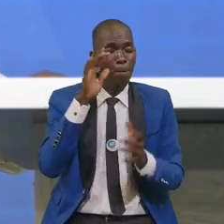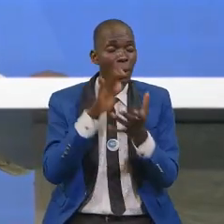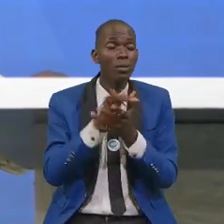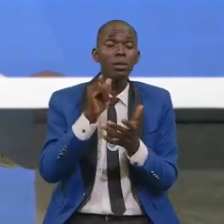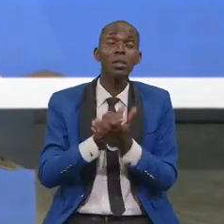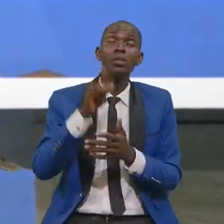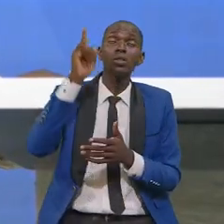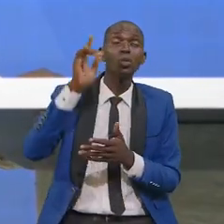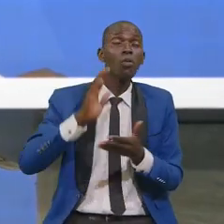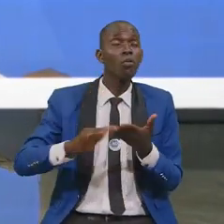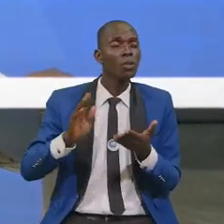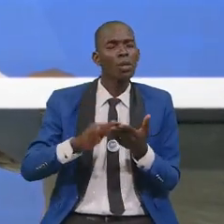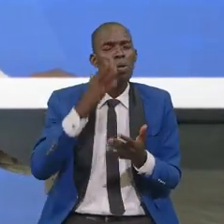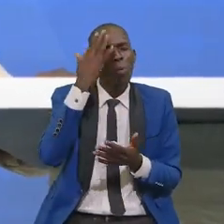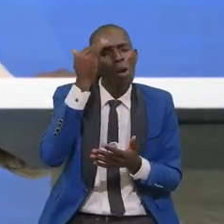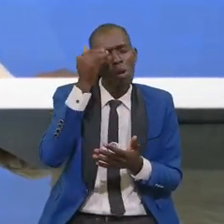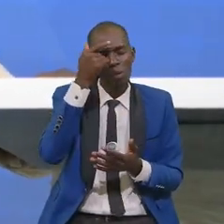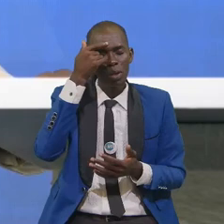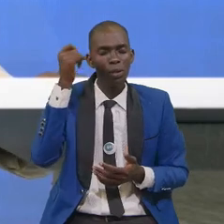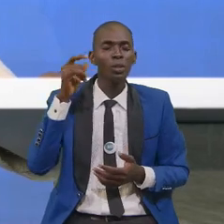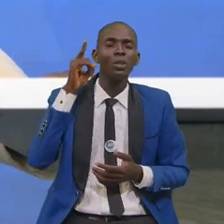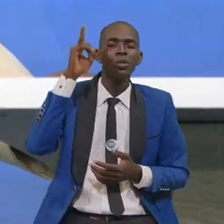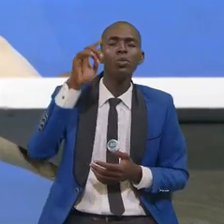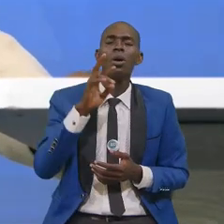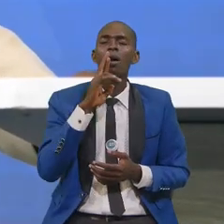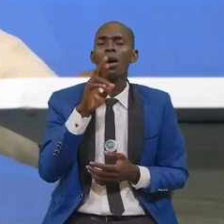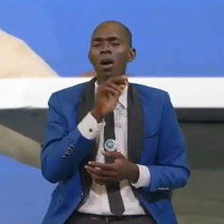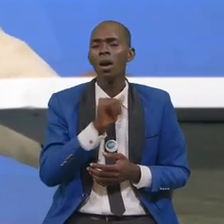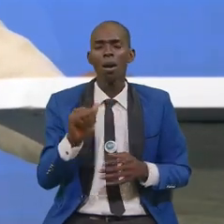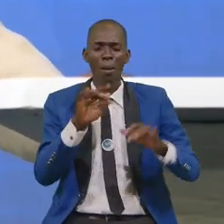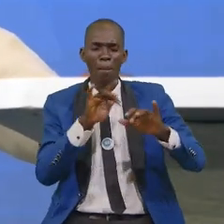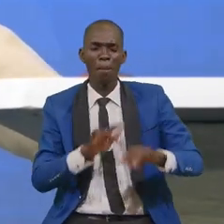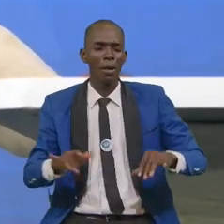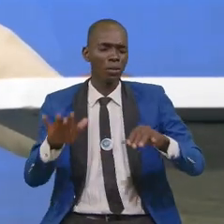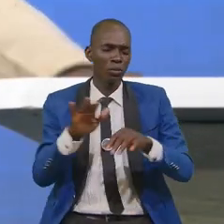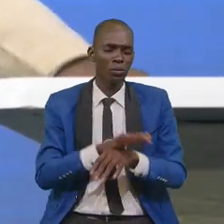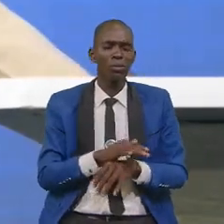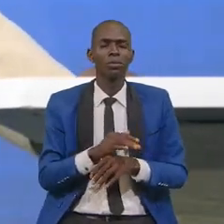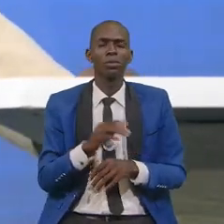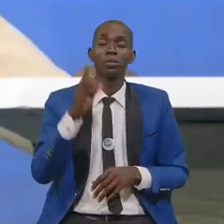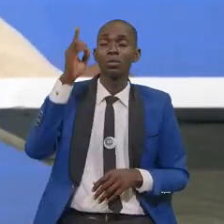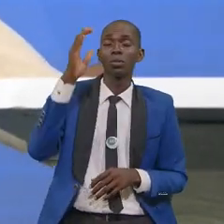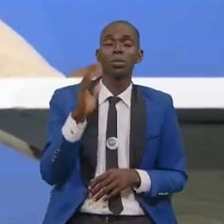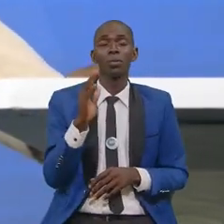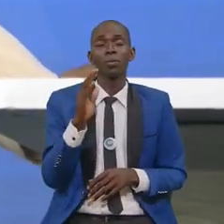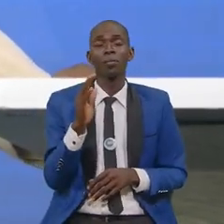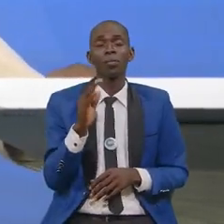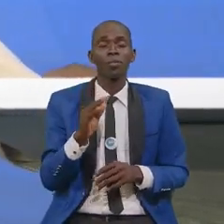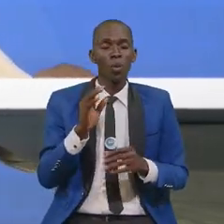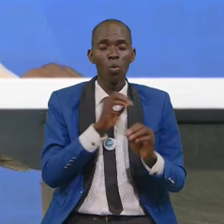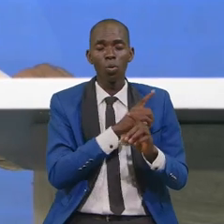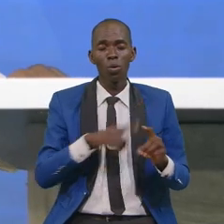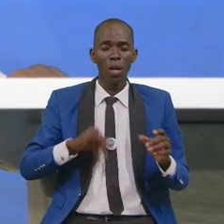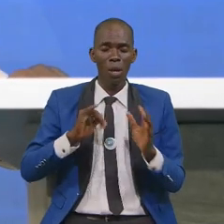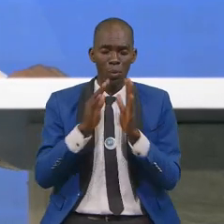forgive because you are a merciful, pardoning God. Lord, I pray, forgive them